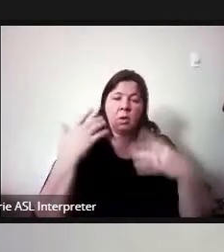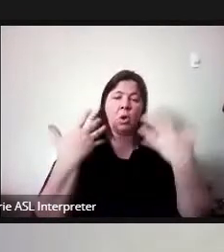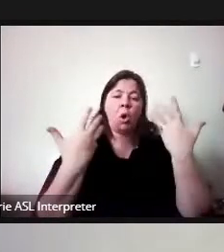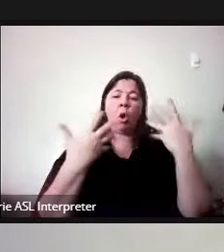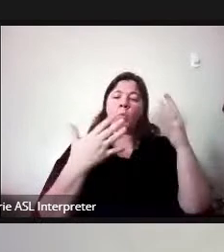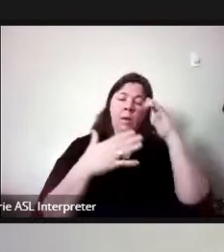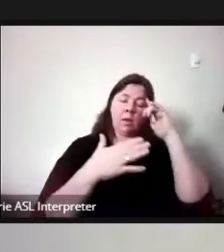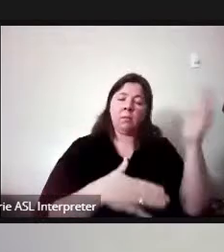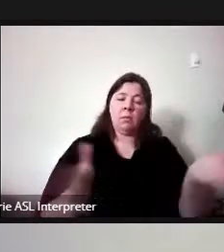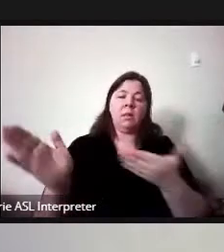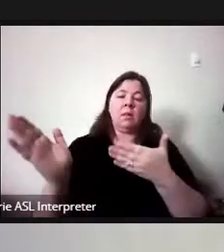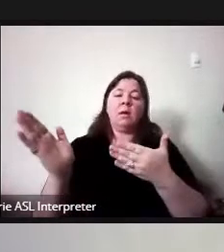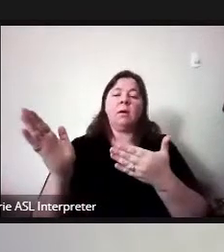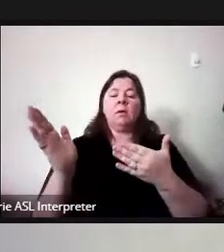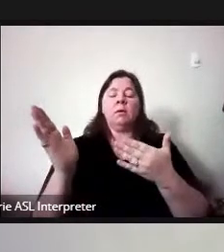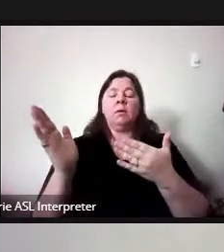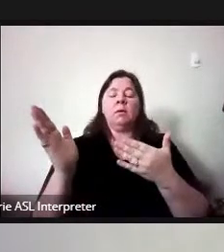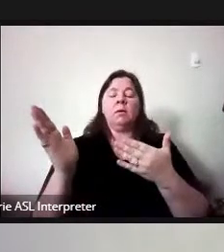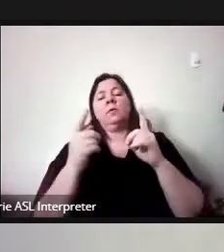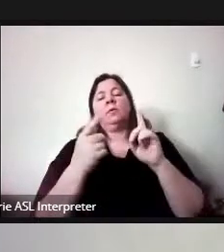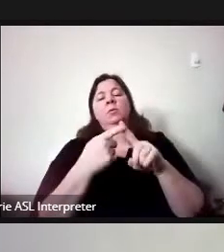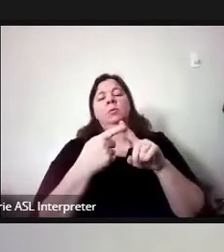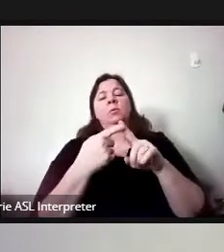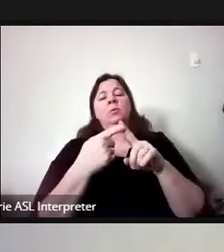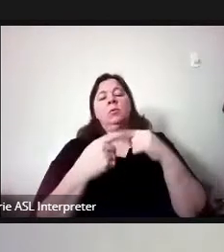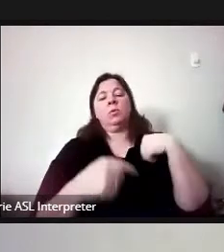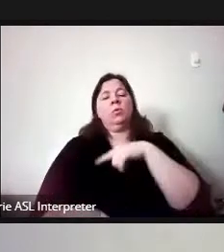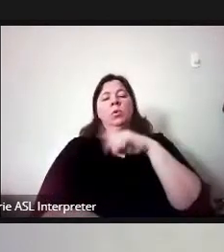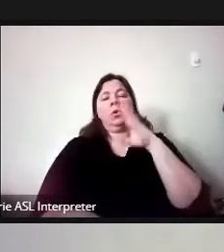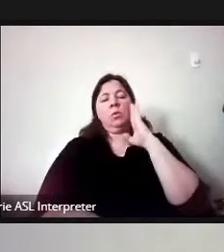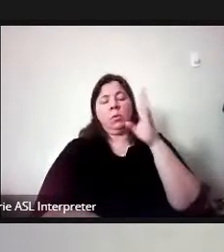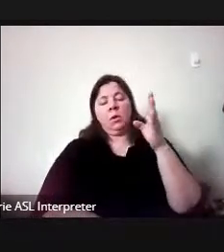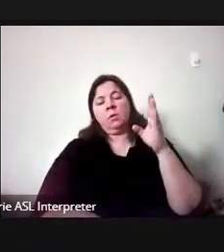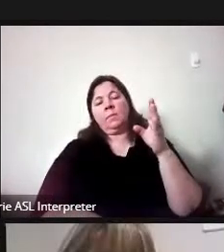planned we are going to